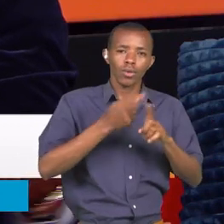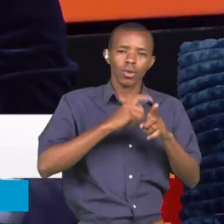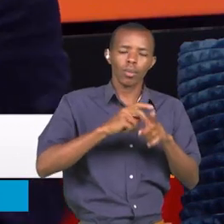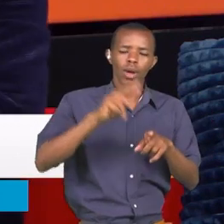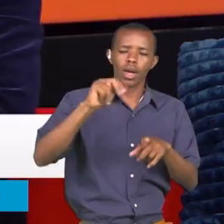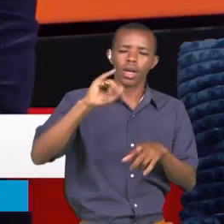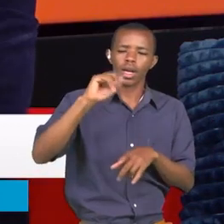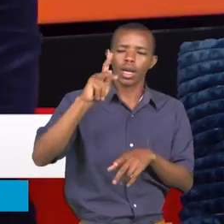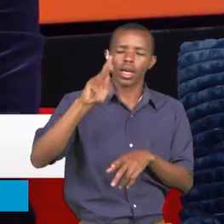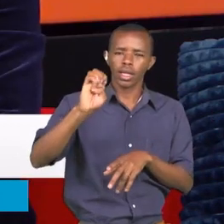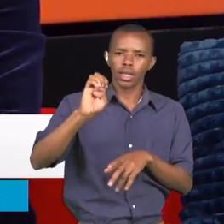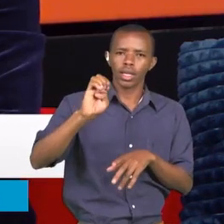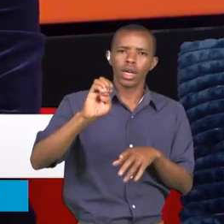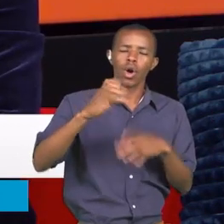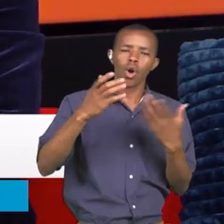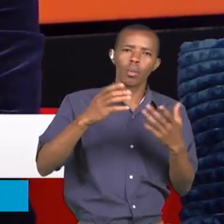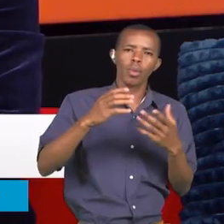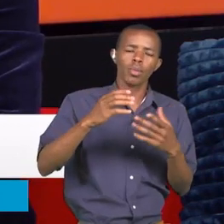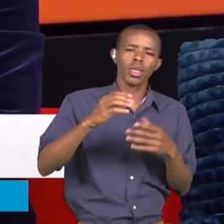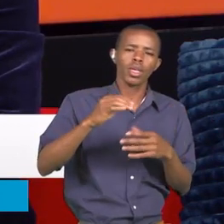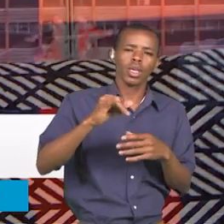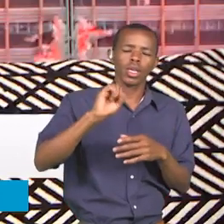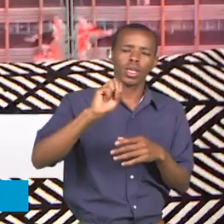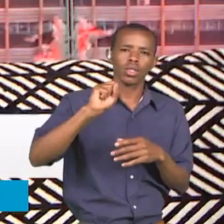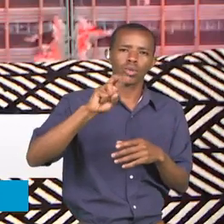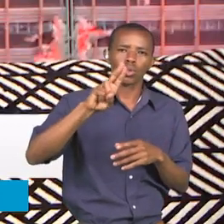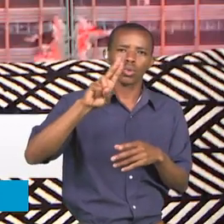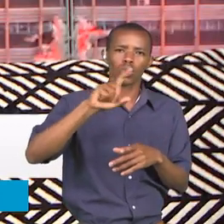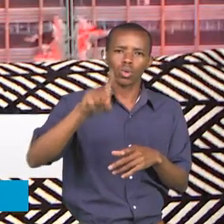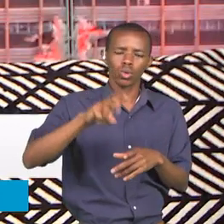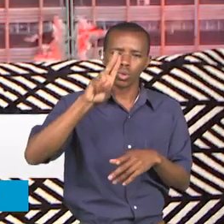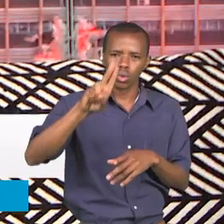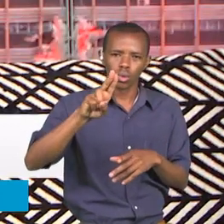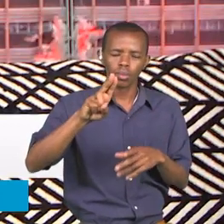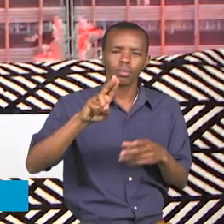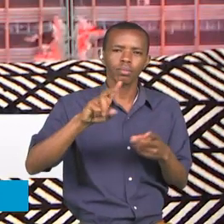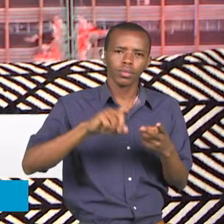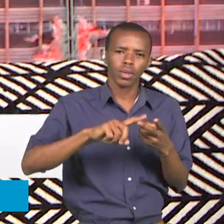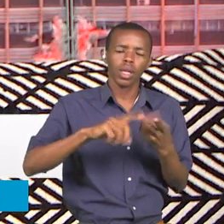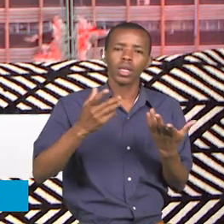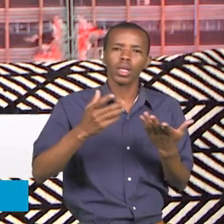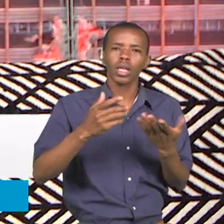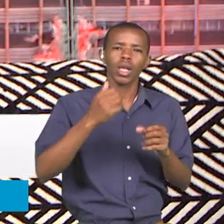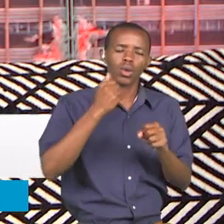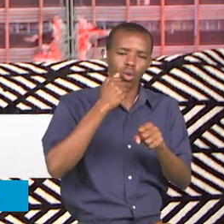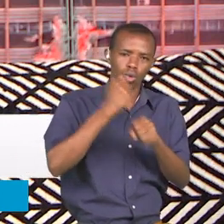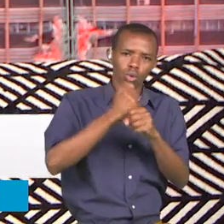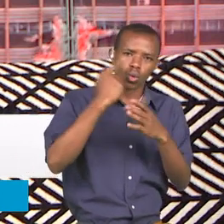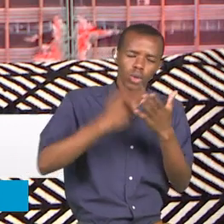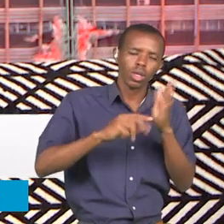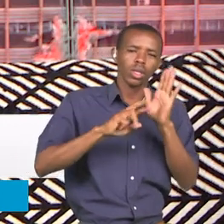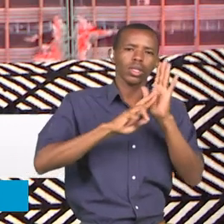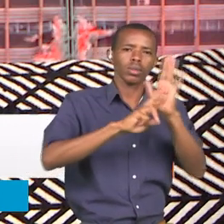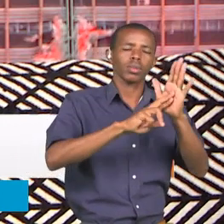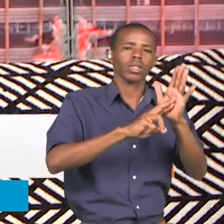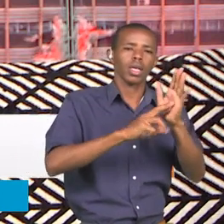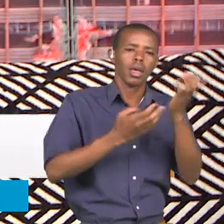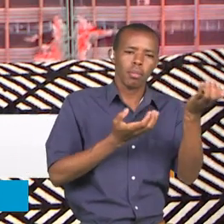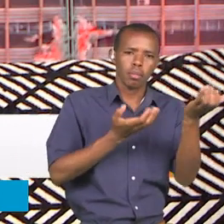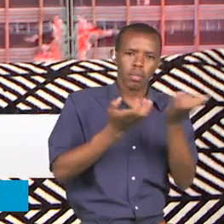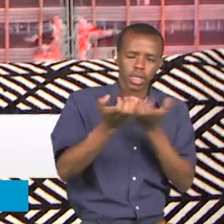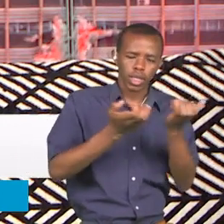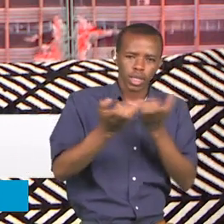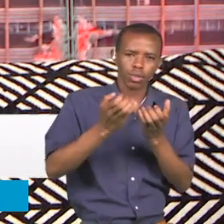Nike, yeah, or even from Isuzu, for example, then whatever he does would be representative of the business of